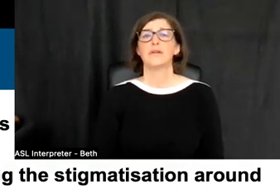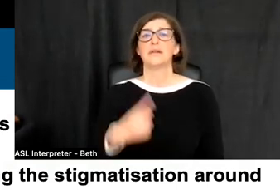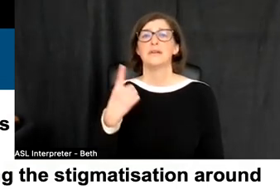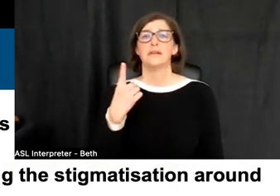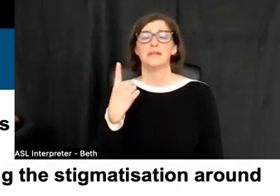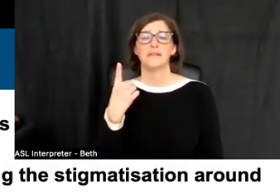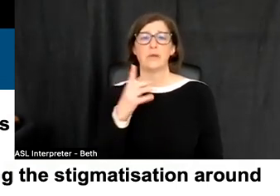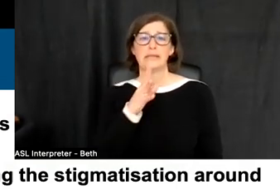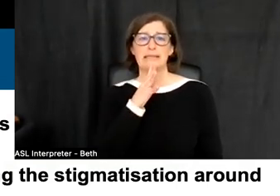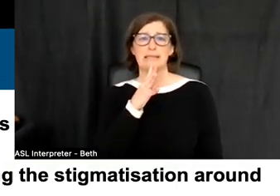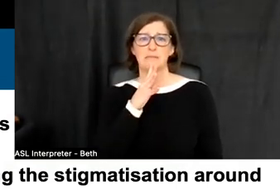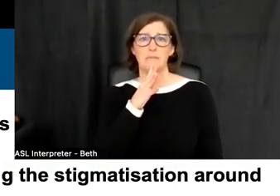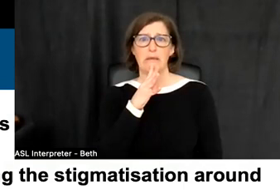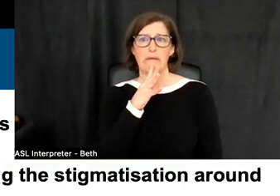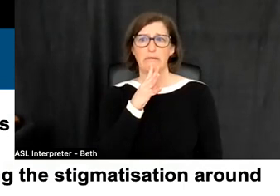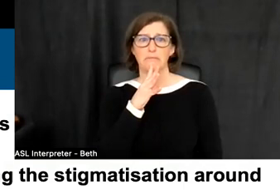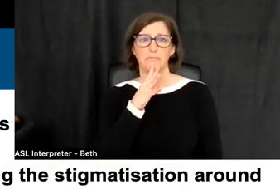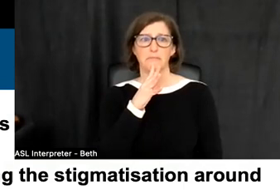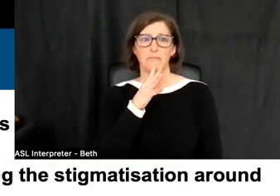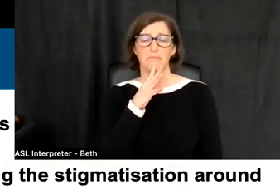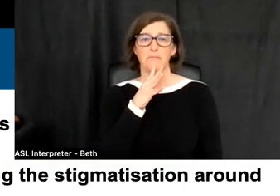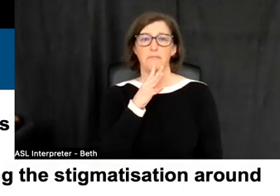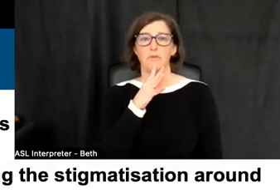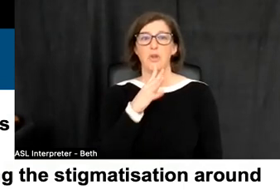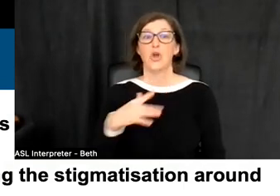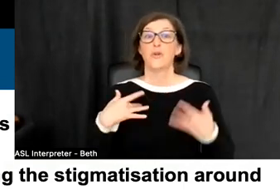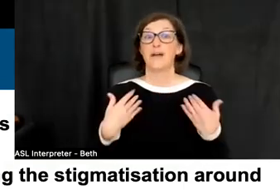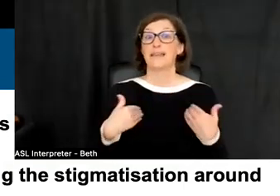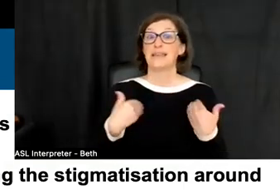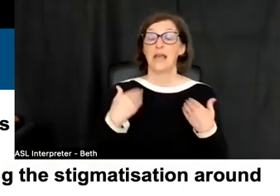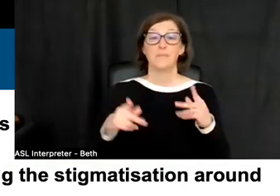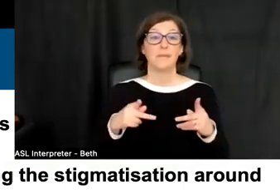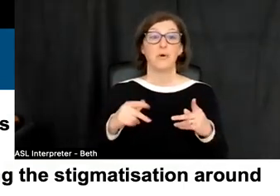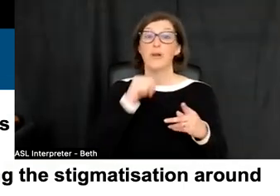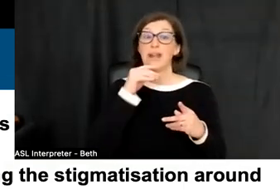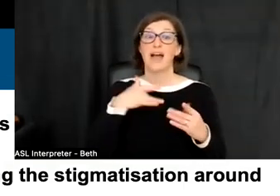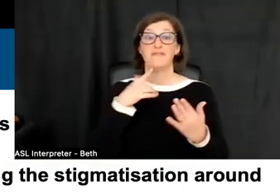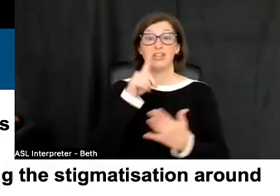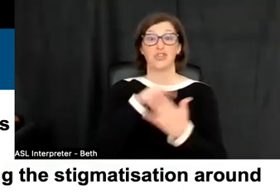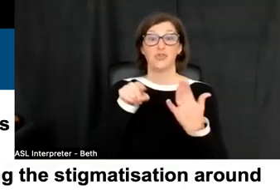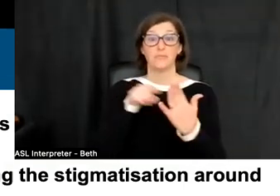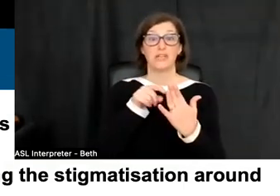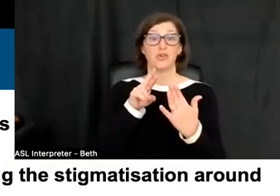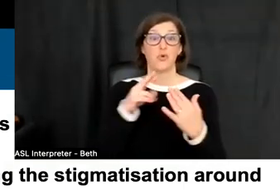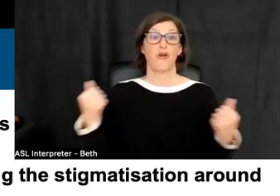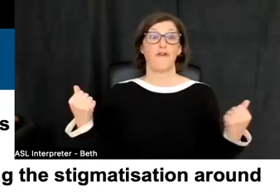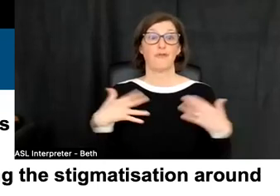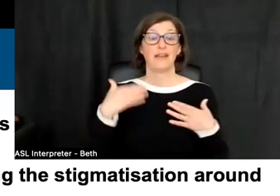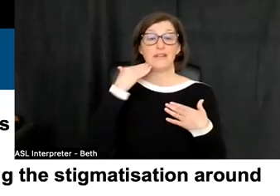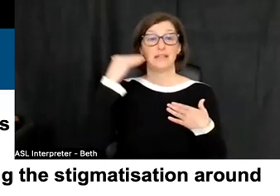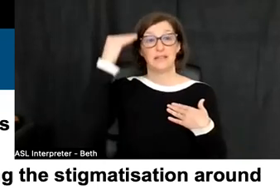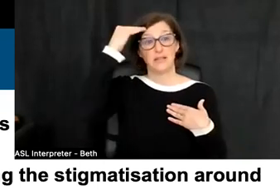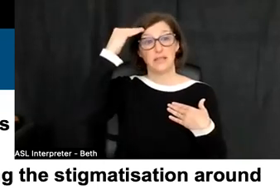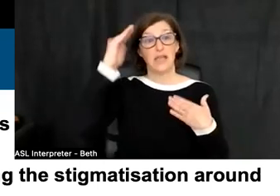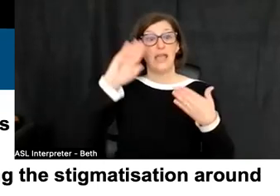So we did feel that young people would not feel discriminated or be afraid of an adult. And then